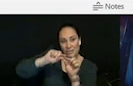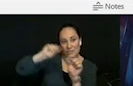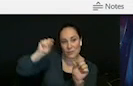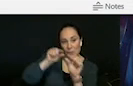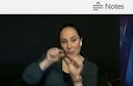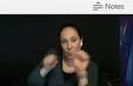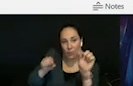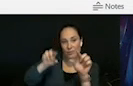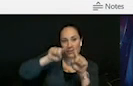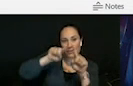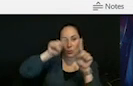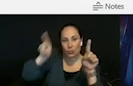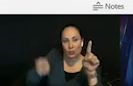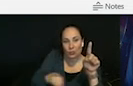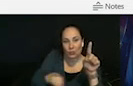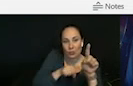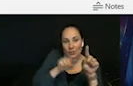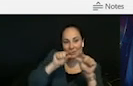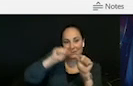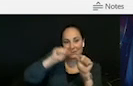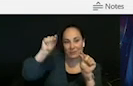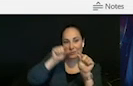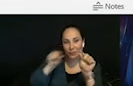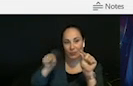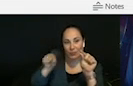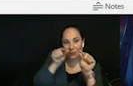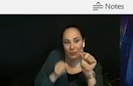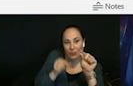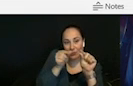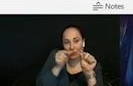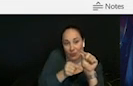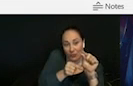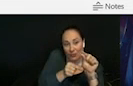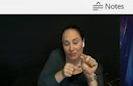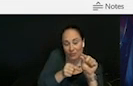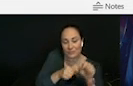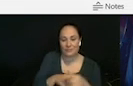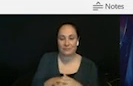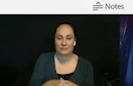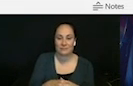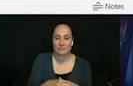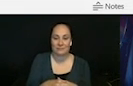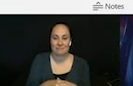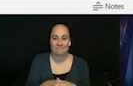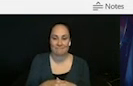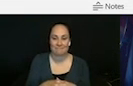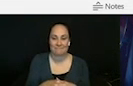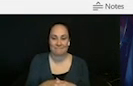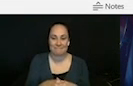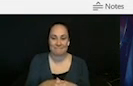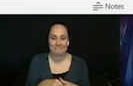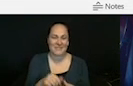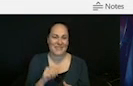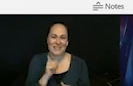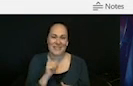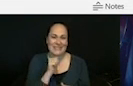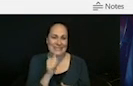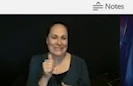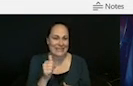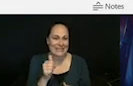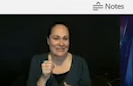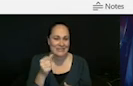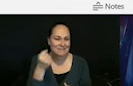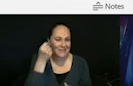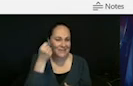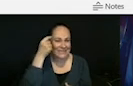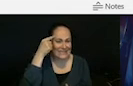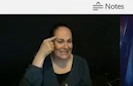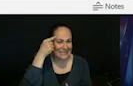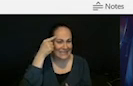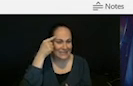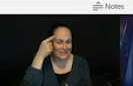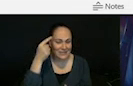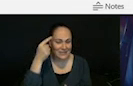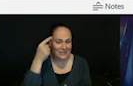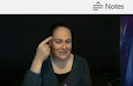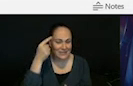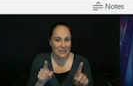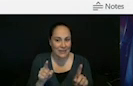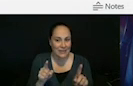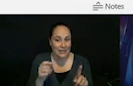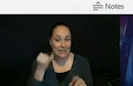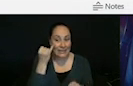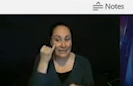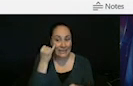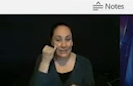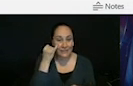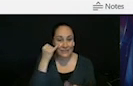the top spokes of the wheel. And that doesn't really make intuitive sense, but that is how it is. You can take a picture, a photograph of a bicycle